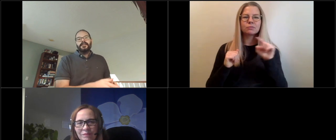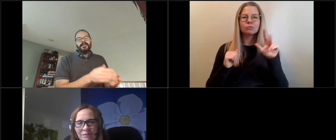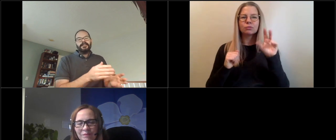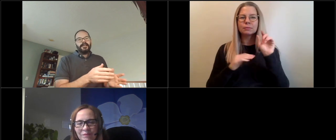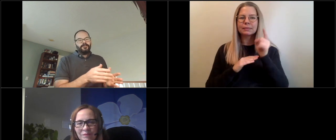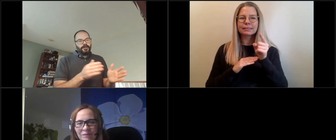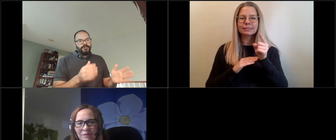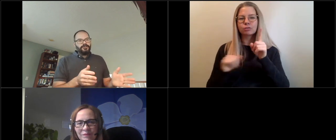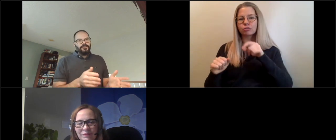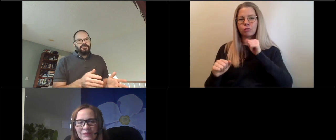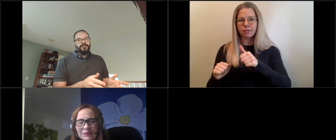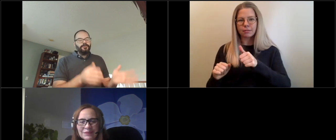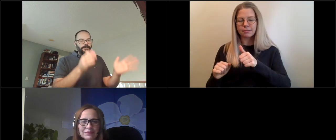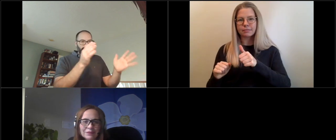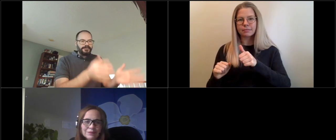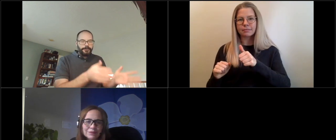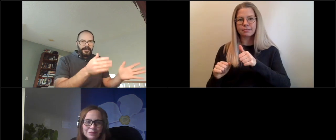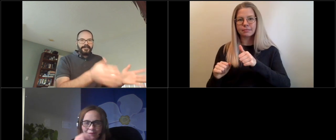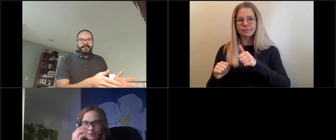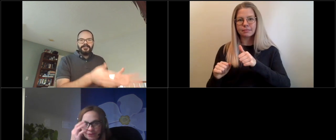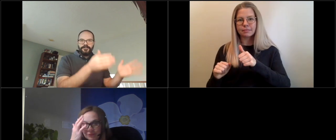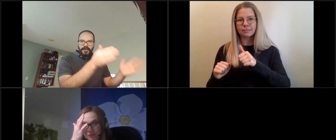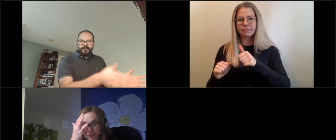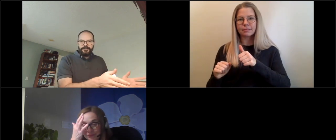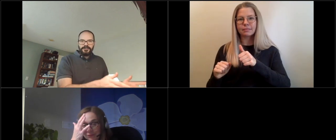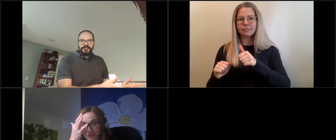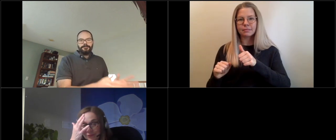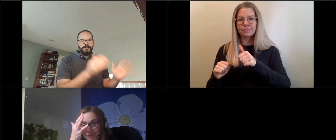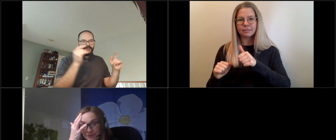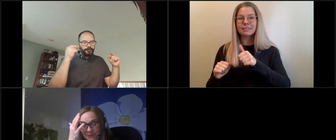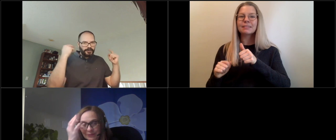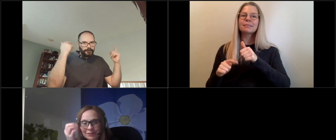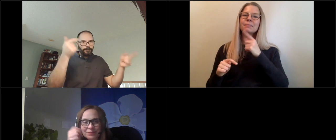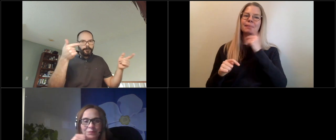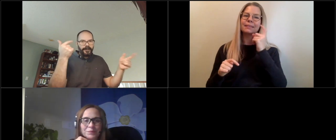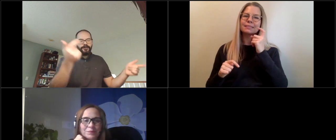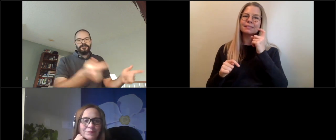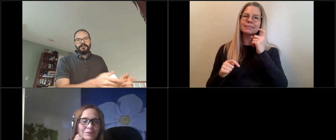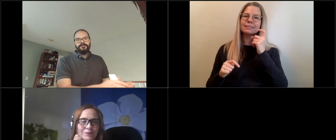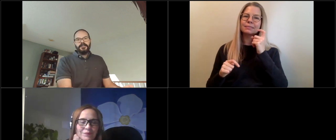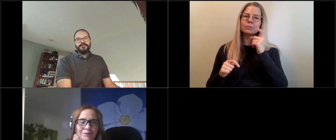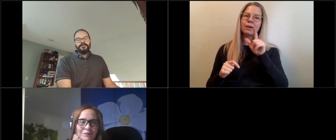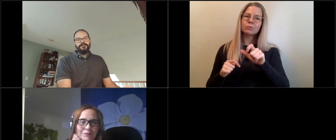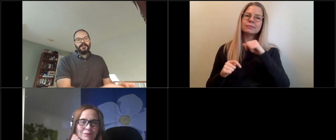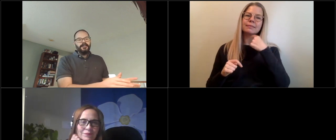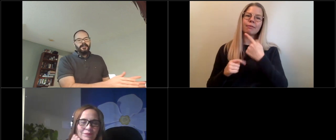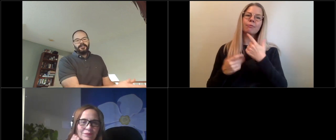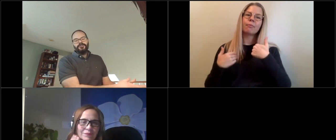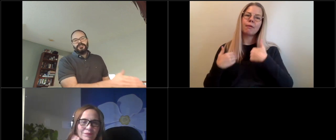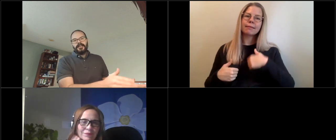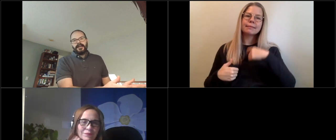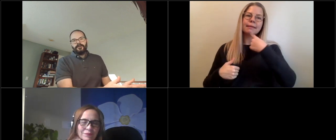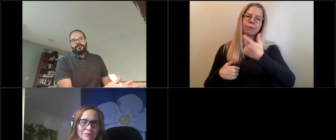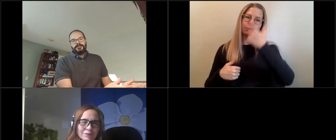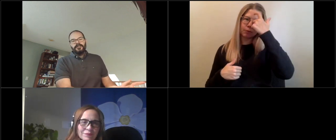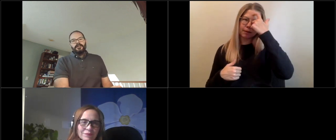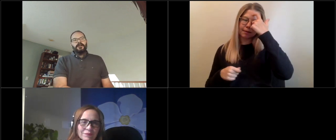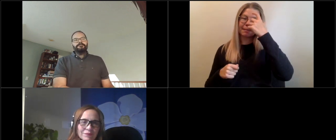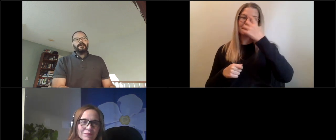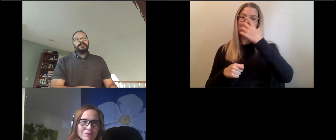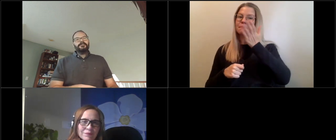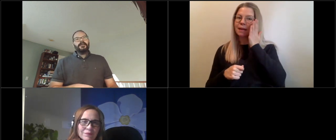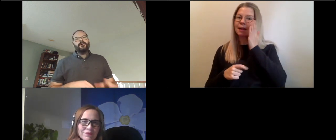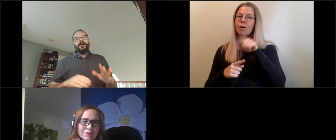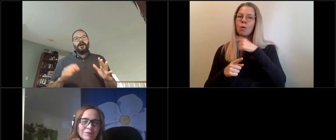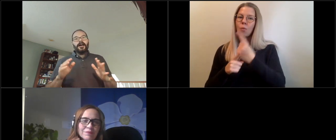minutes. And that what you should do, because your bed is meant for sleep and you're supposed to prepare yourself mentally for that, that you should get out